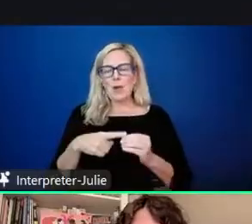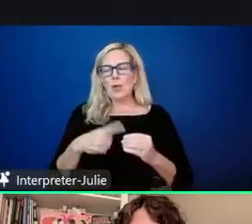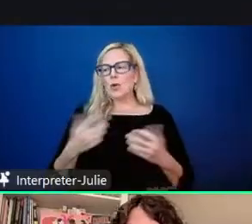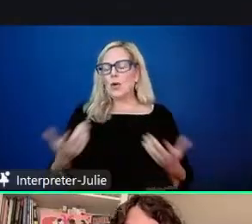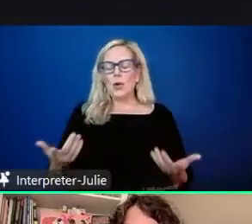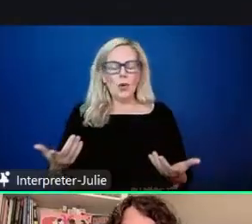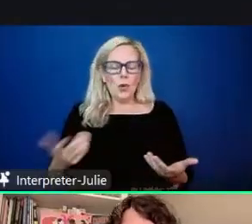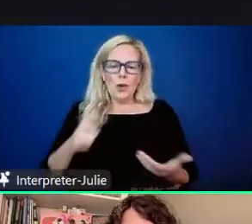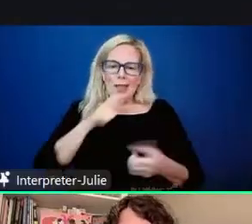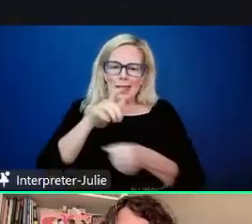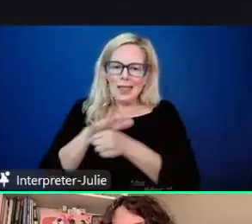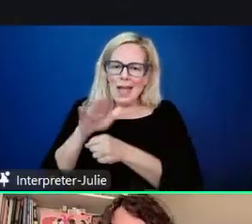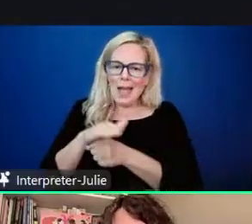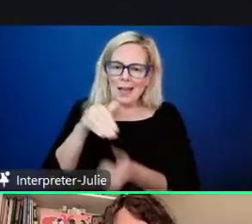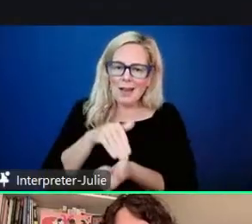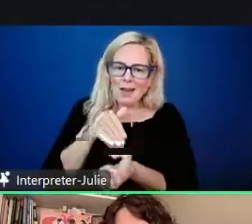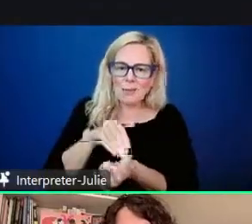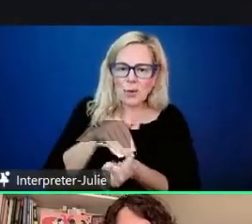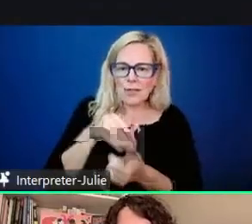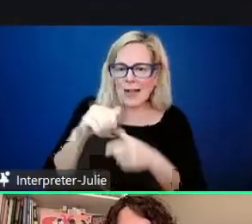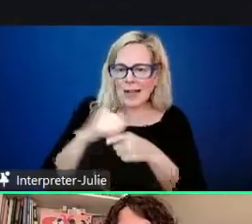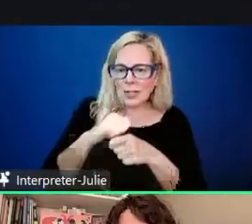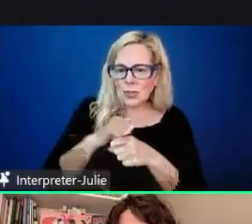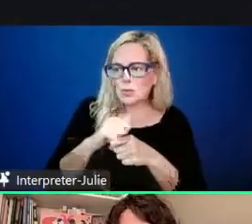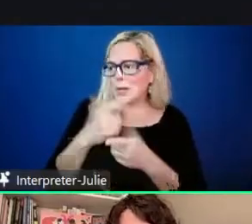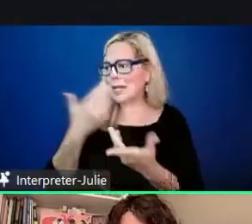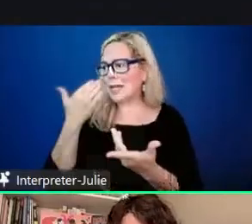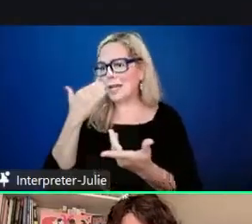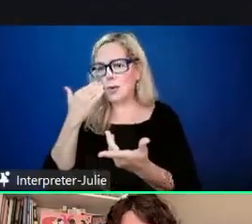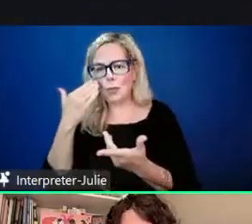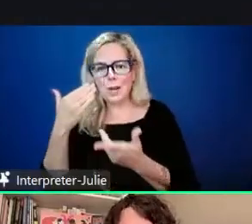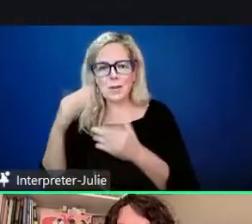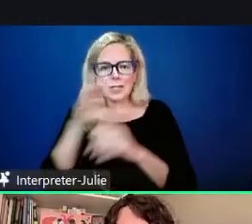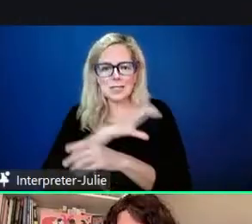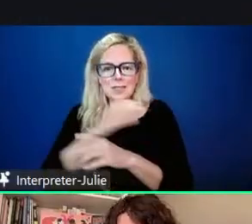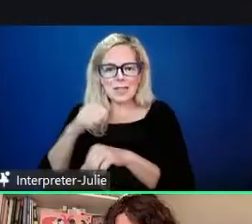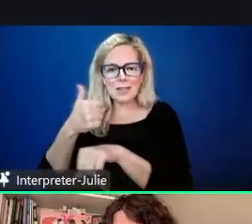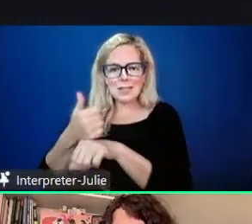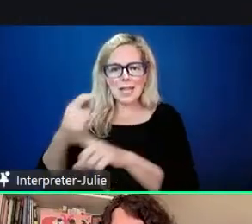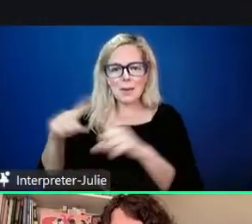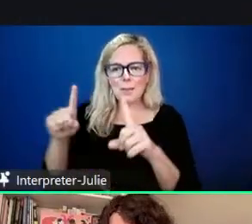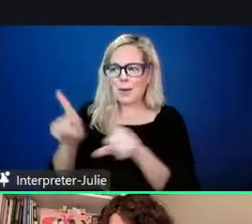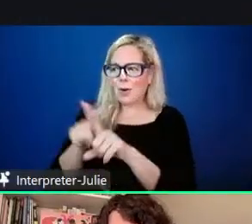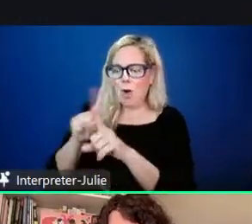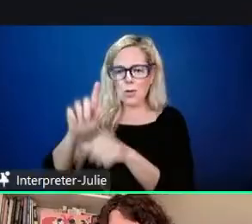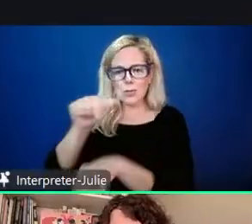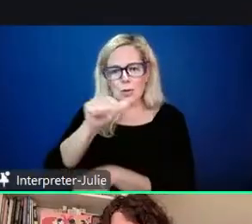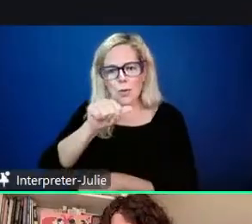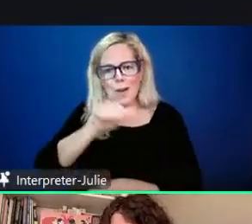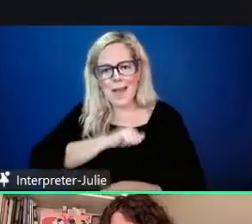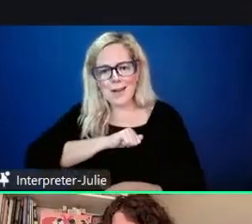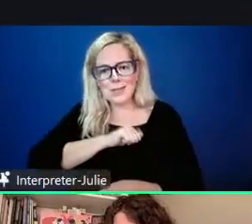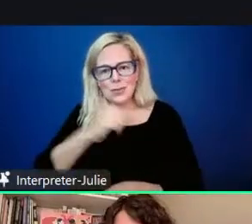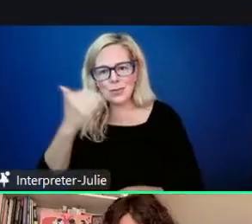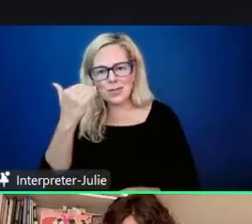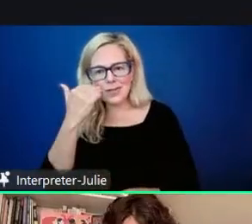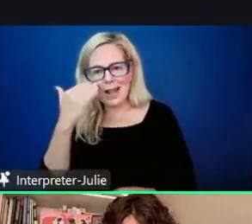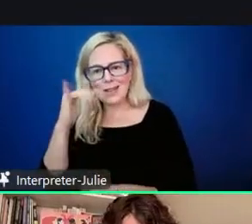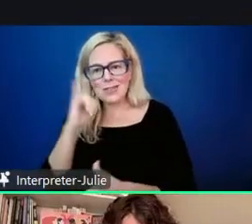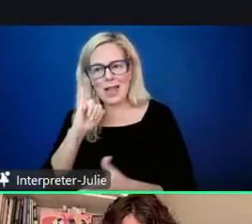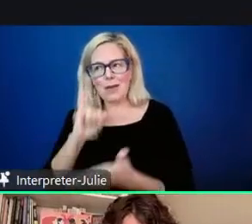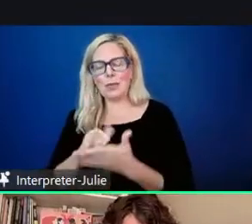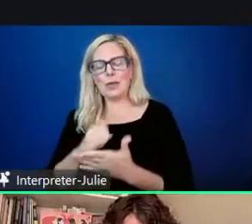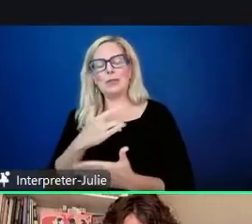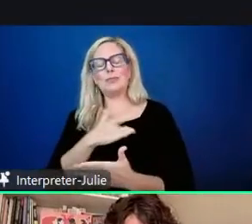lack of provider training and awareness and clinical setup and clinic equipment. It's also about attitudes and knowledge. And that's something that really struck us